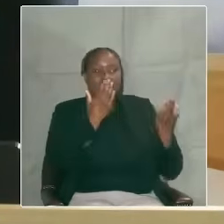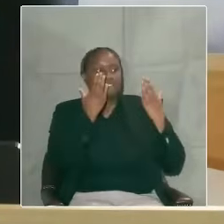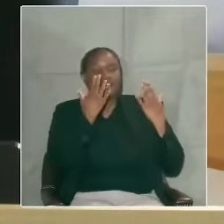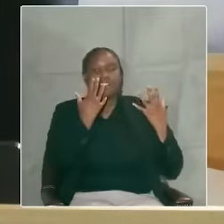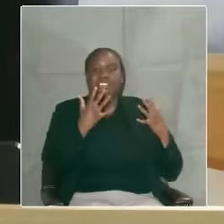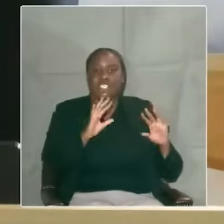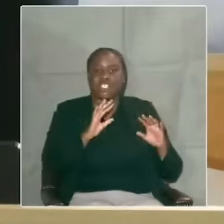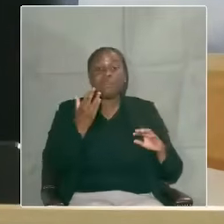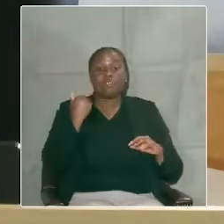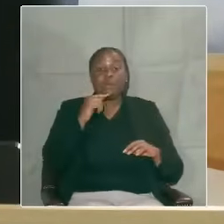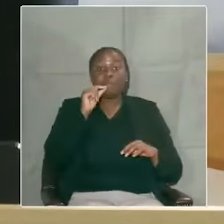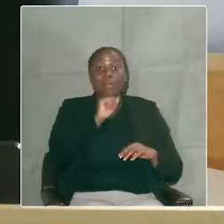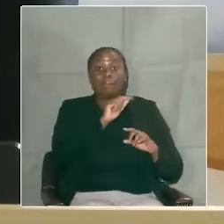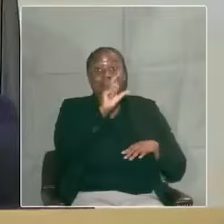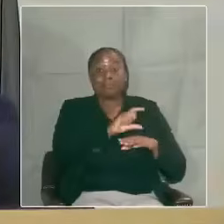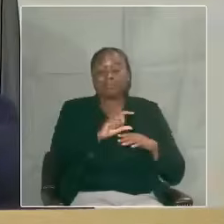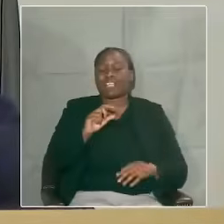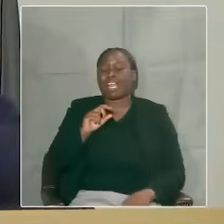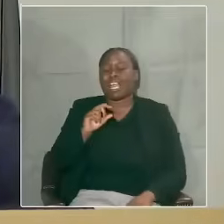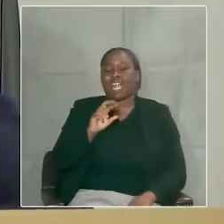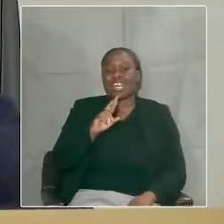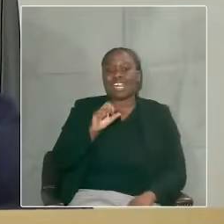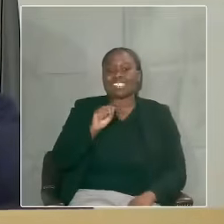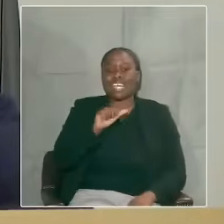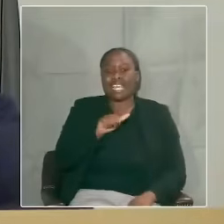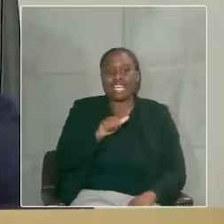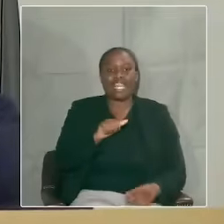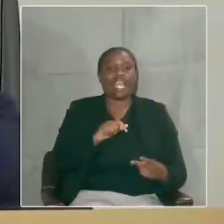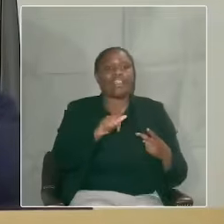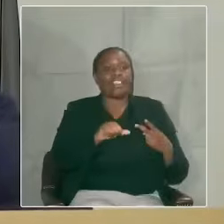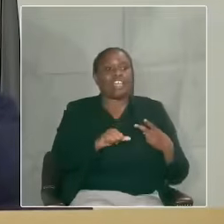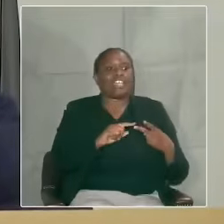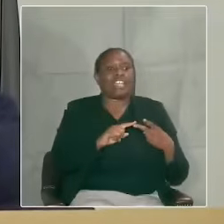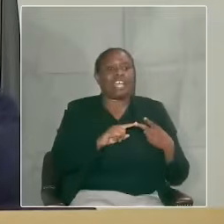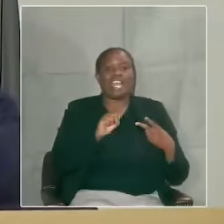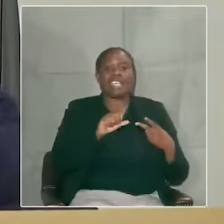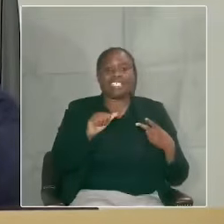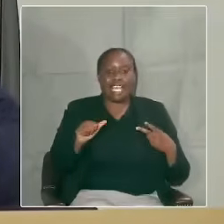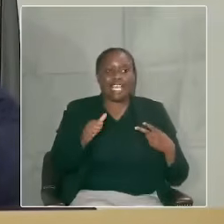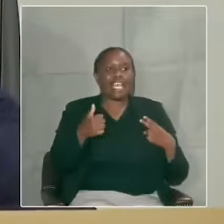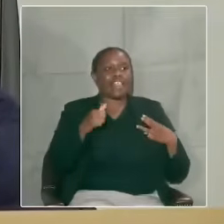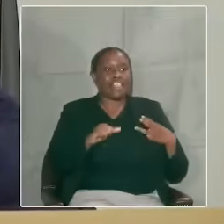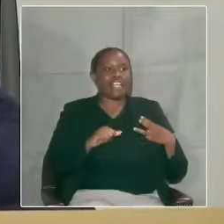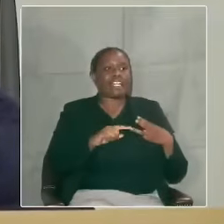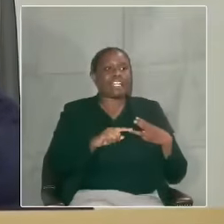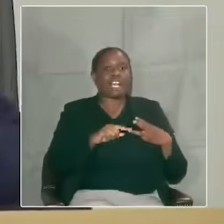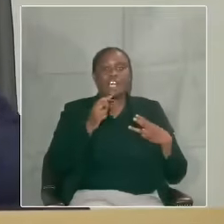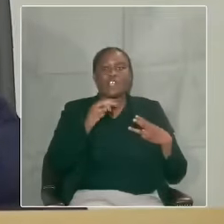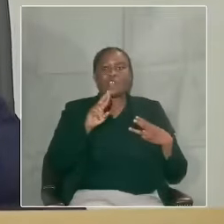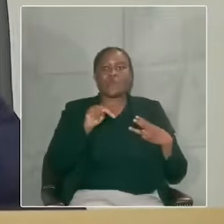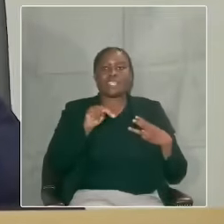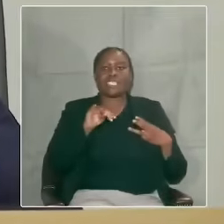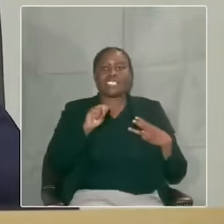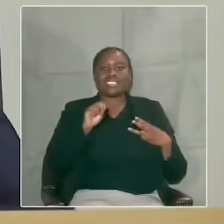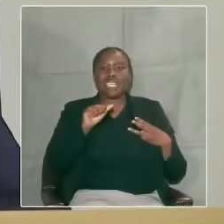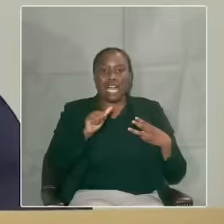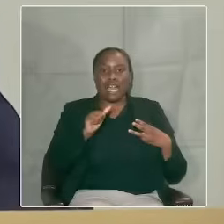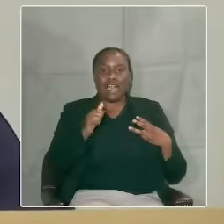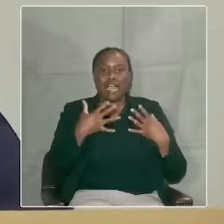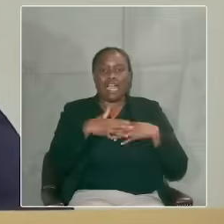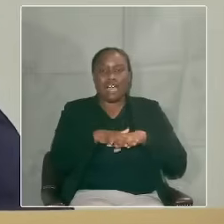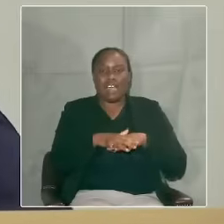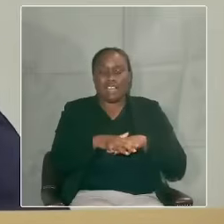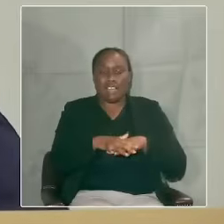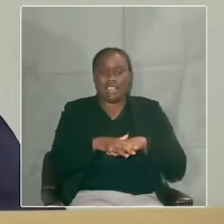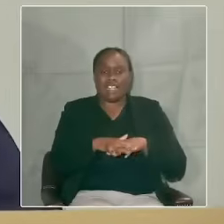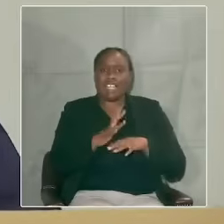was first RSA and then SA, and then later it merged with UNISA. So if you